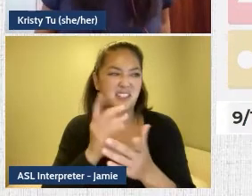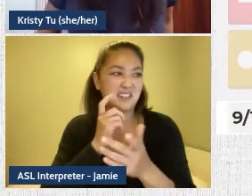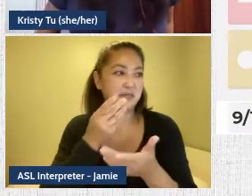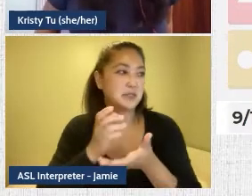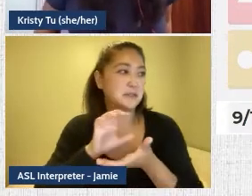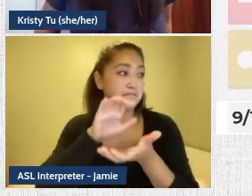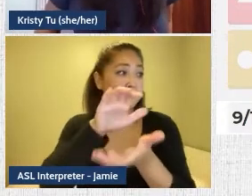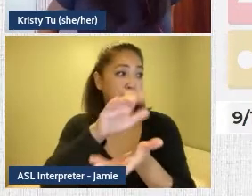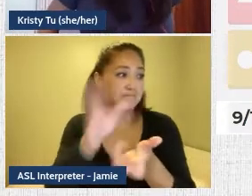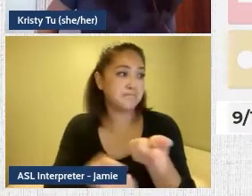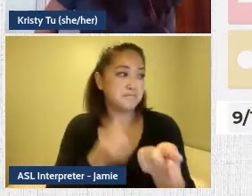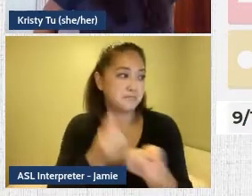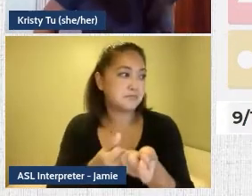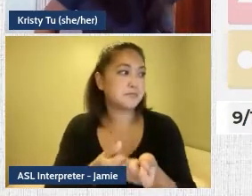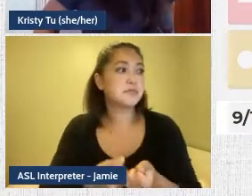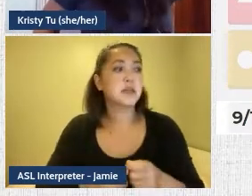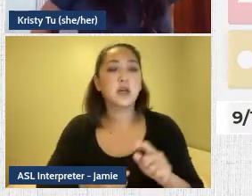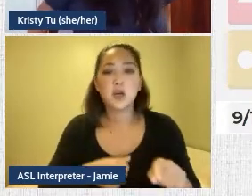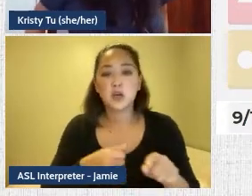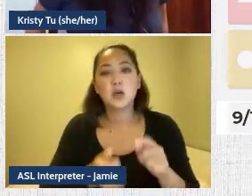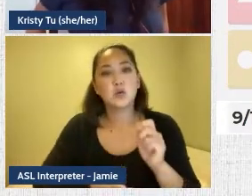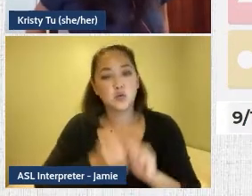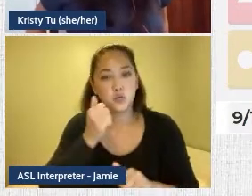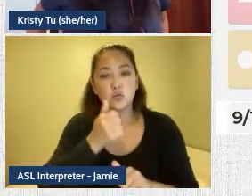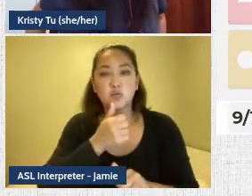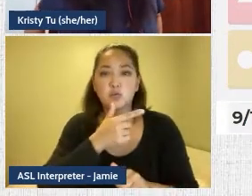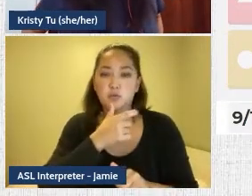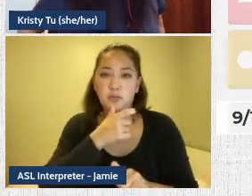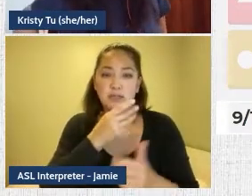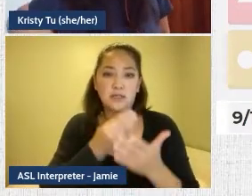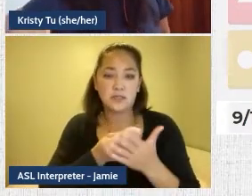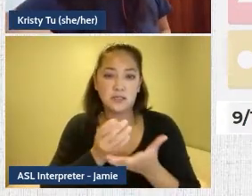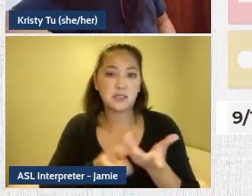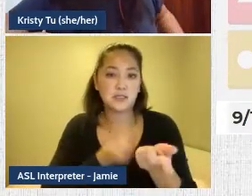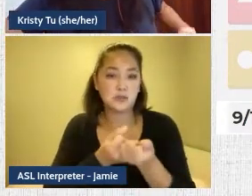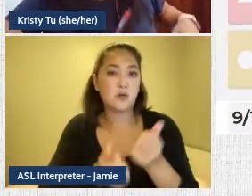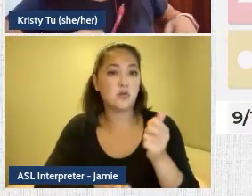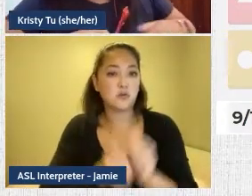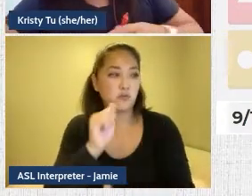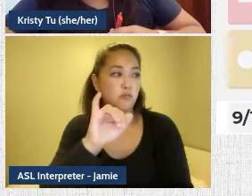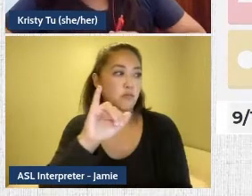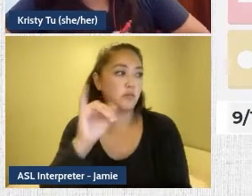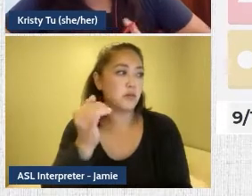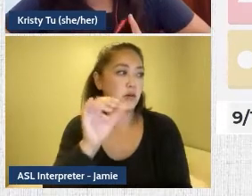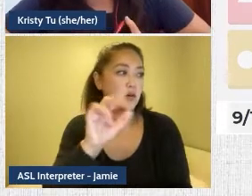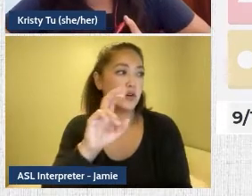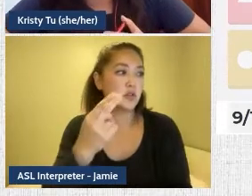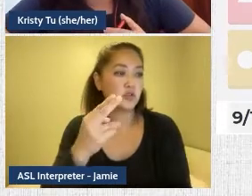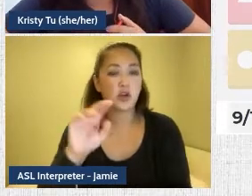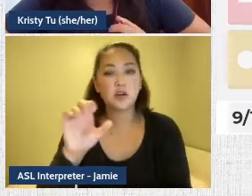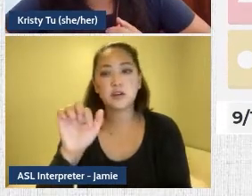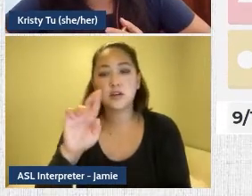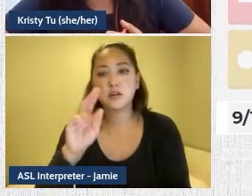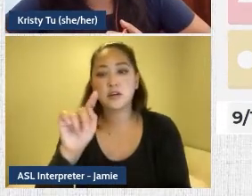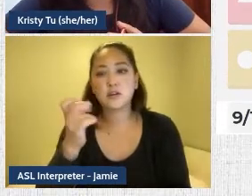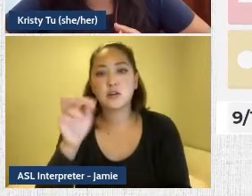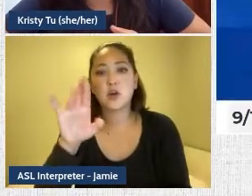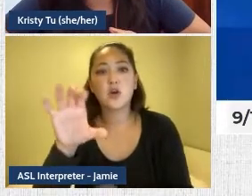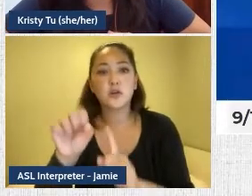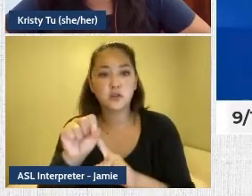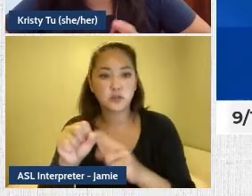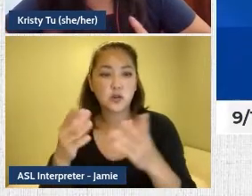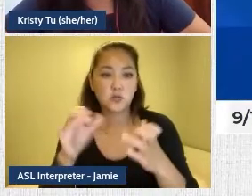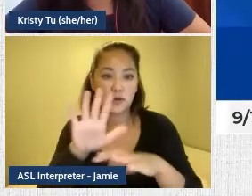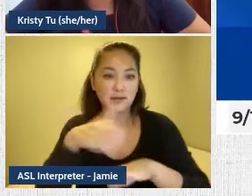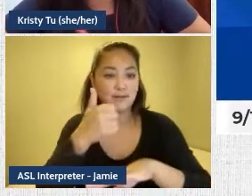who's a Kingston businessman, who helped Principal Grant in his efforts to convince the Board of Trustees to ask the government to establish the School of Mining